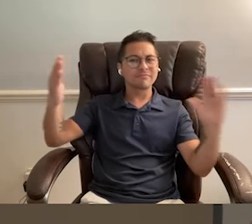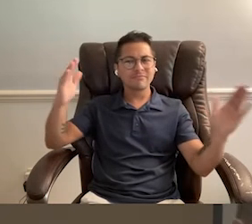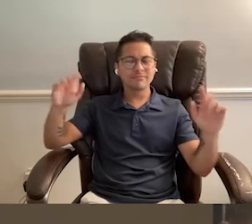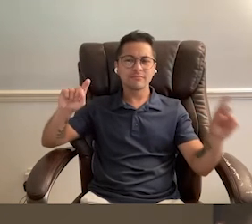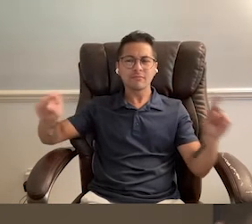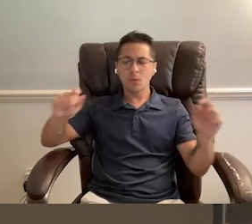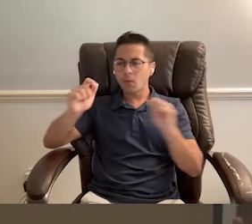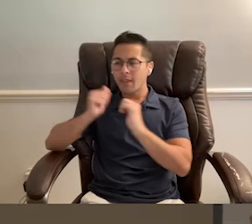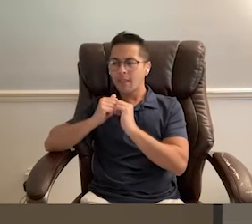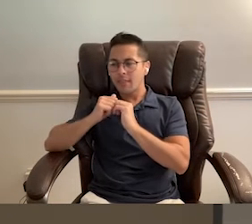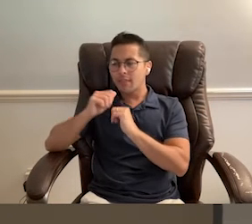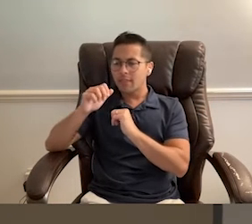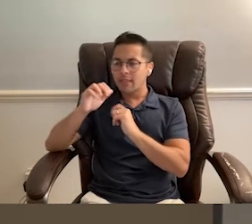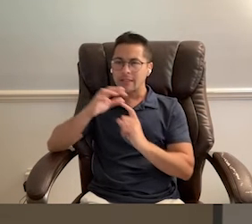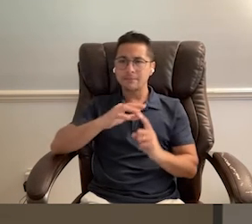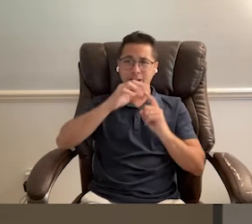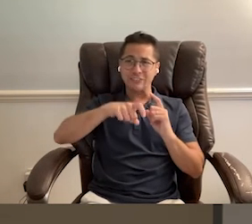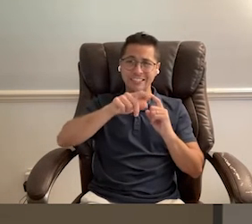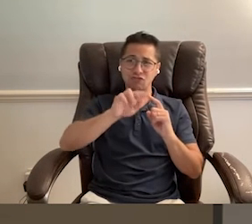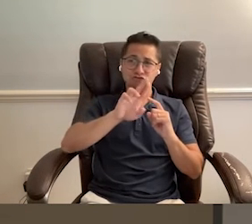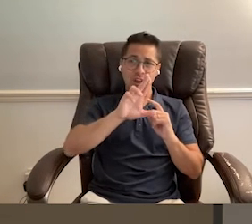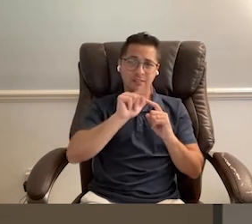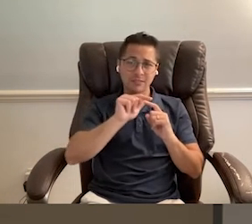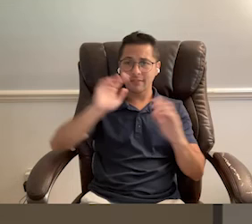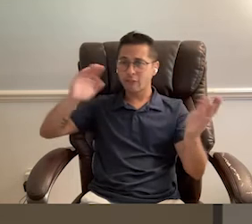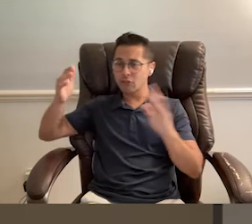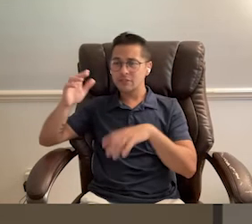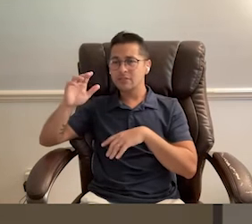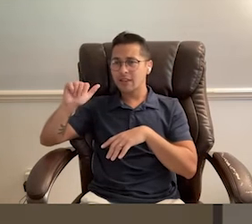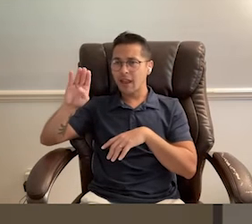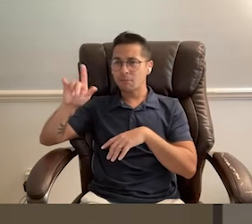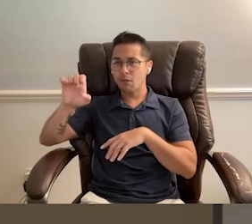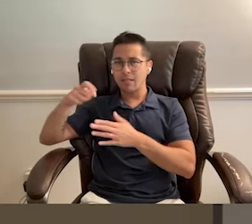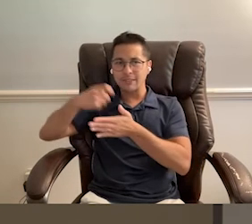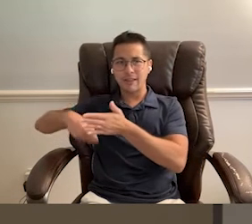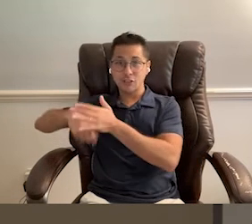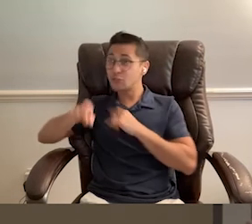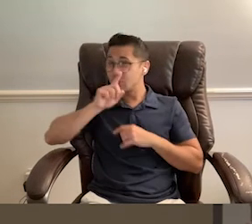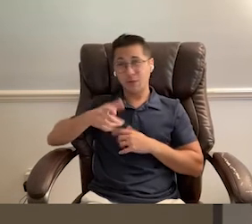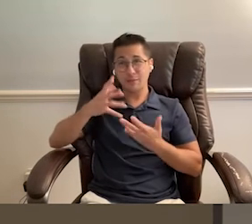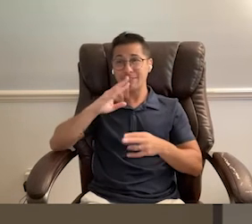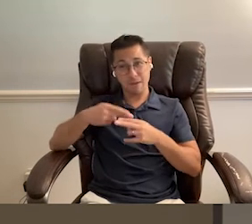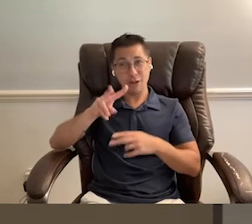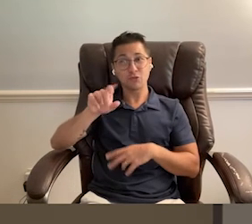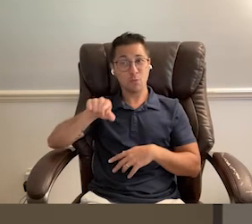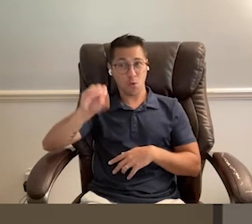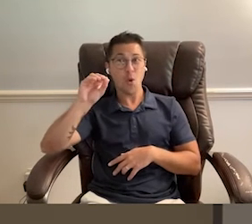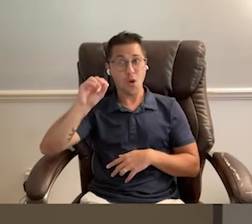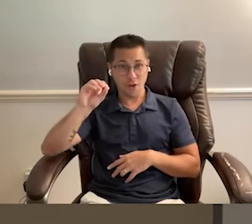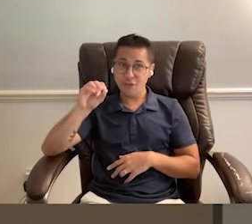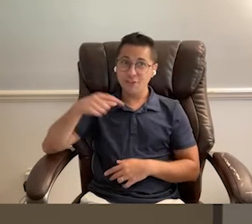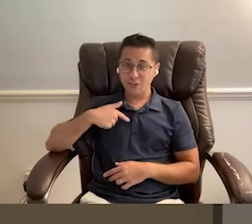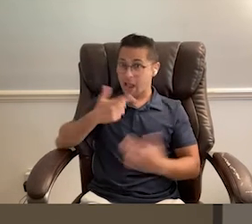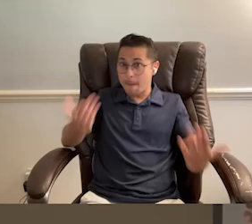a special needs trust versus the expenses of an ABLE? You really want to go into 2.0, don't you? You're like, I'm here. I'll get to